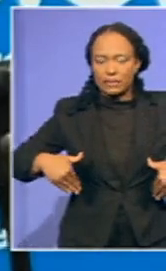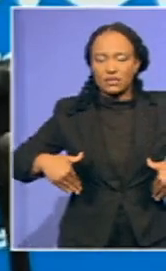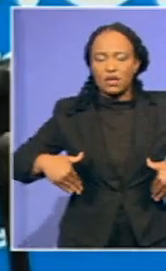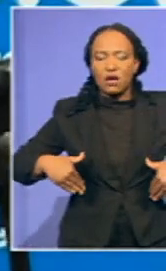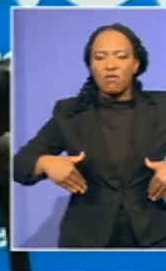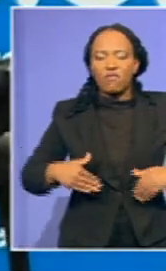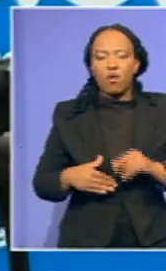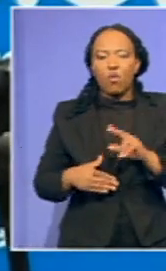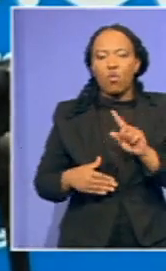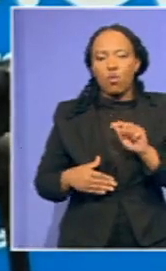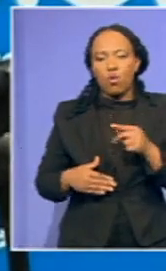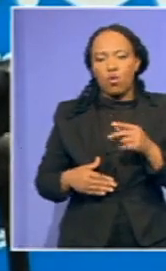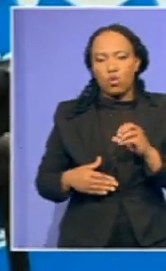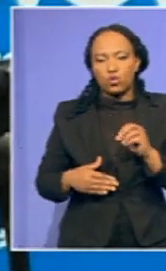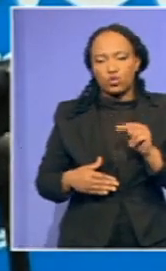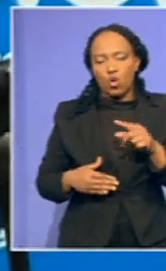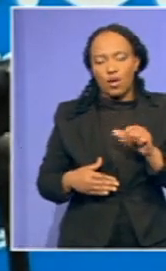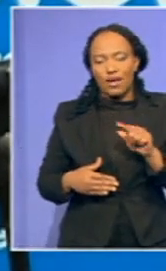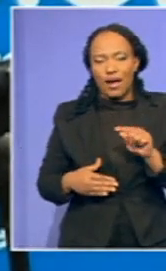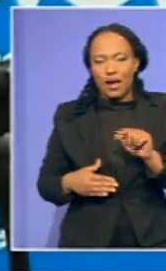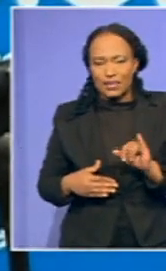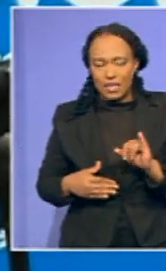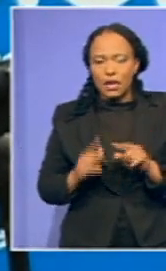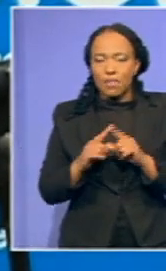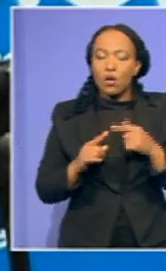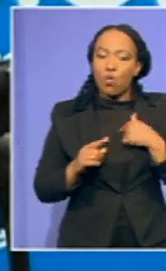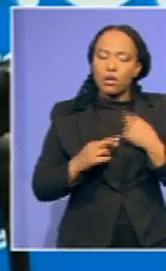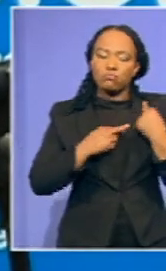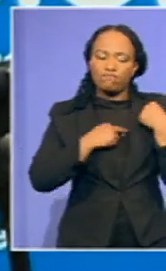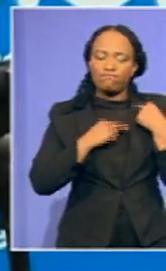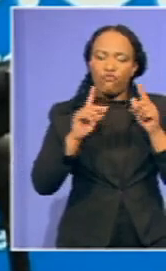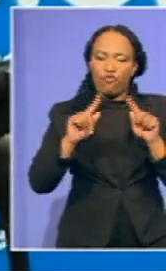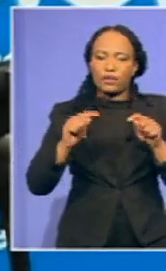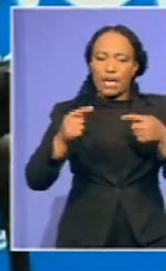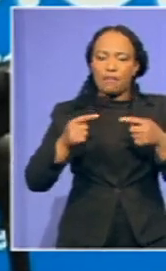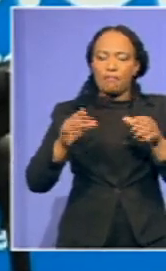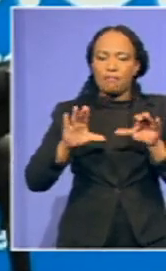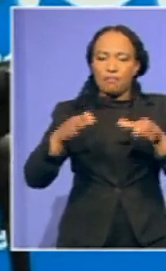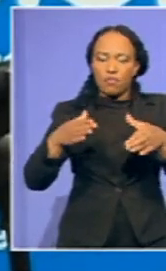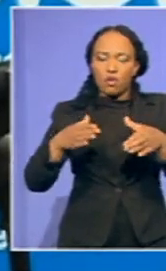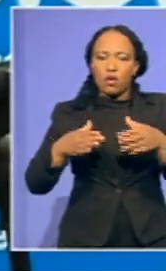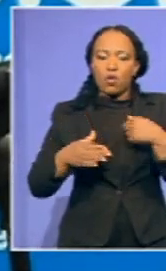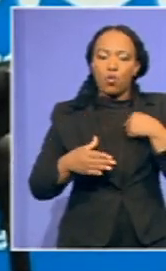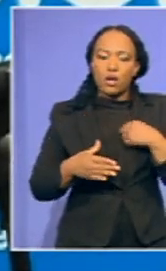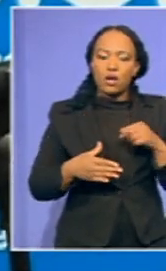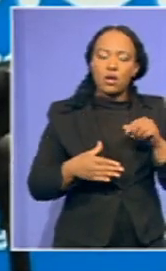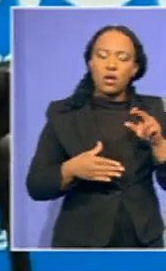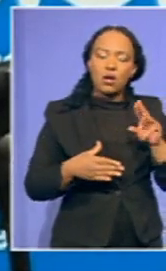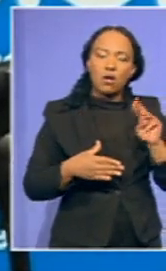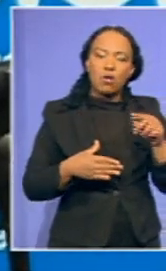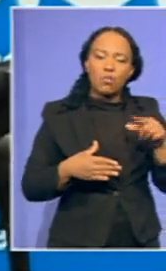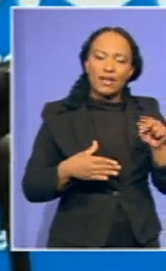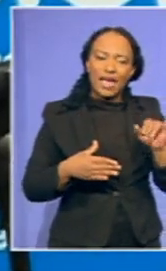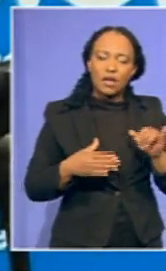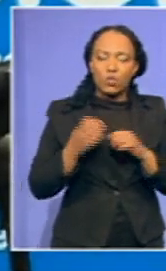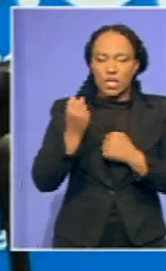Even if we are not responsible, we are working together as a team. But as Umgeni, we're continuing to support the